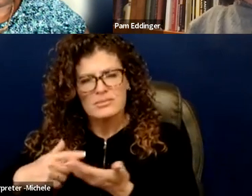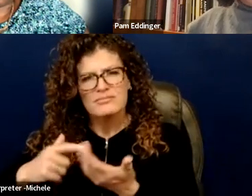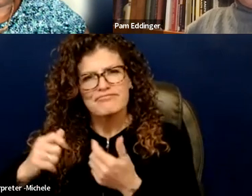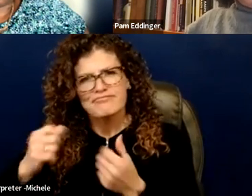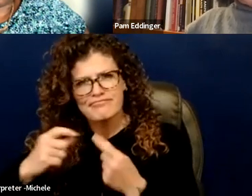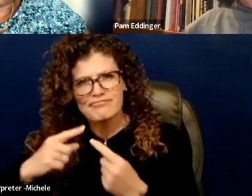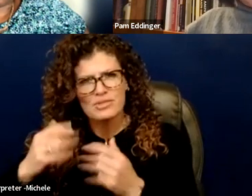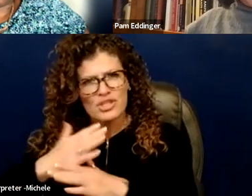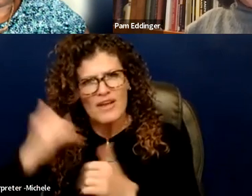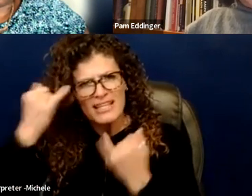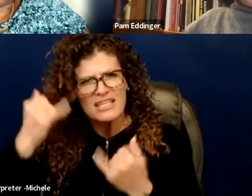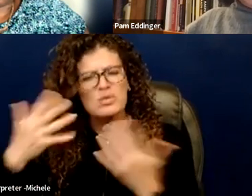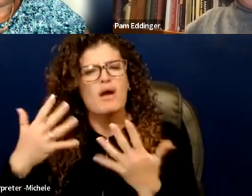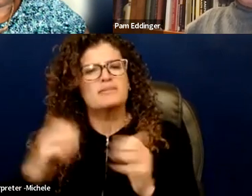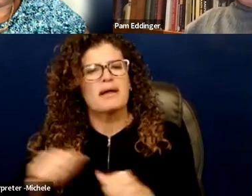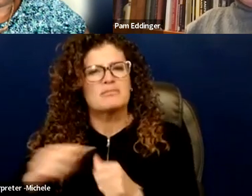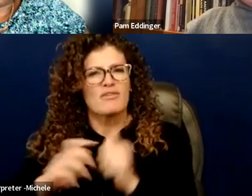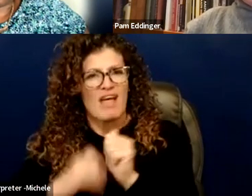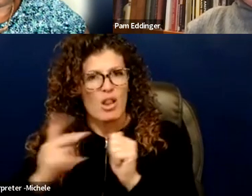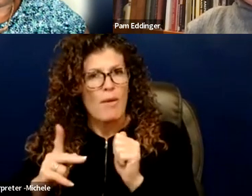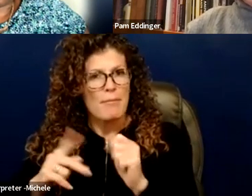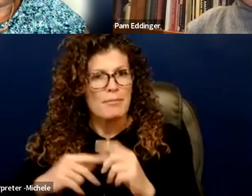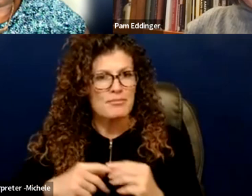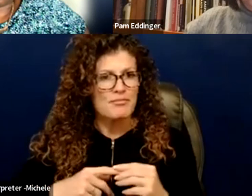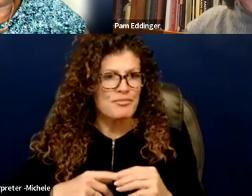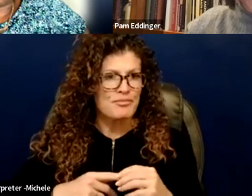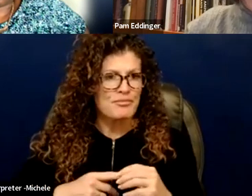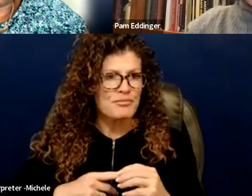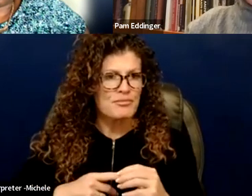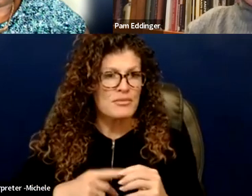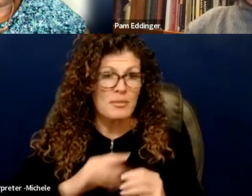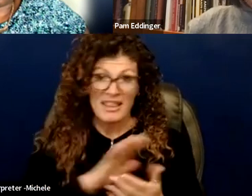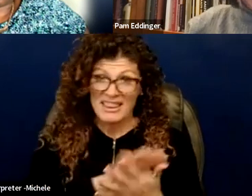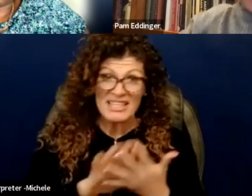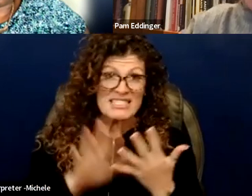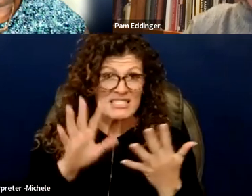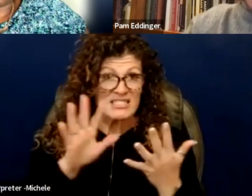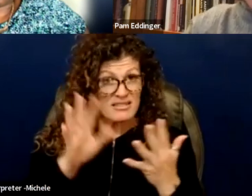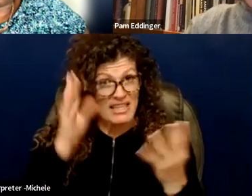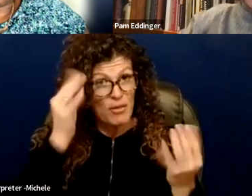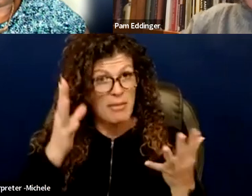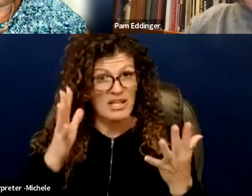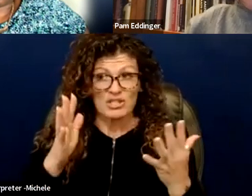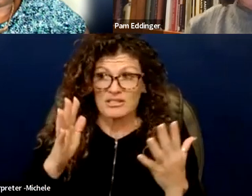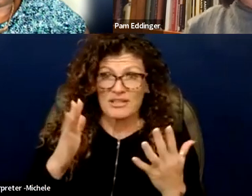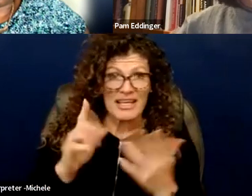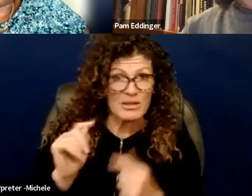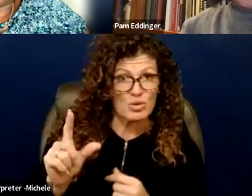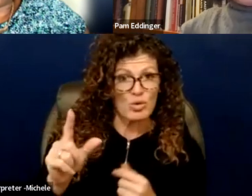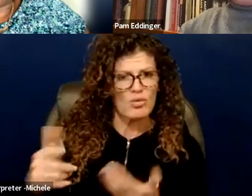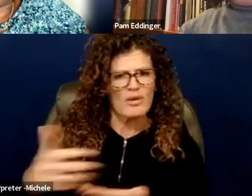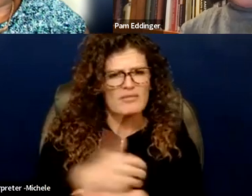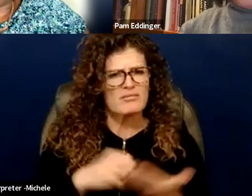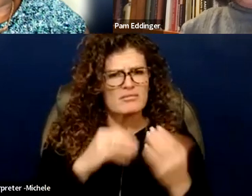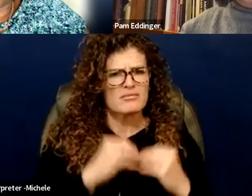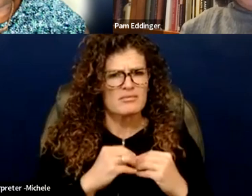possible follow-ups to this. But we take this valuable information and the instrument that's been created for the purpose